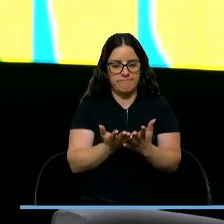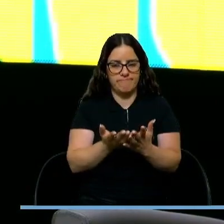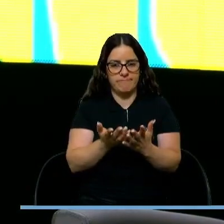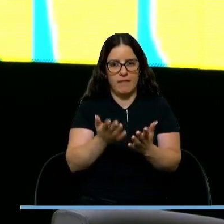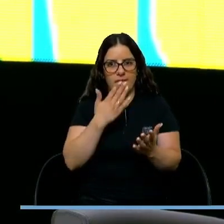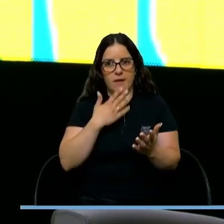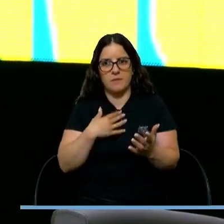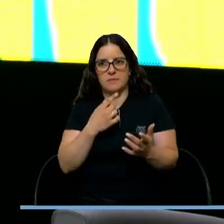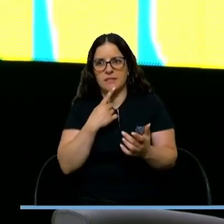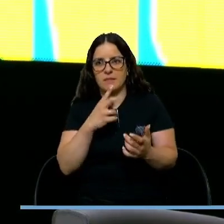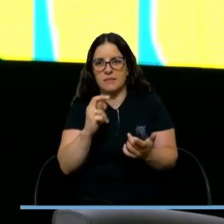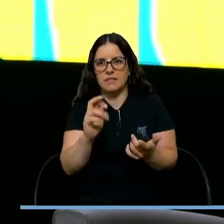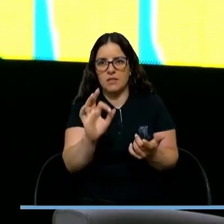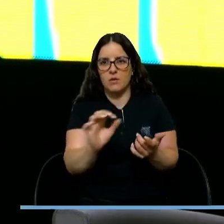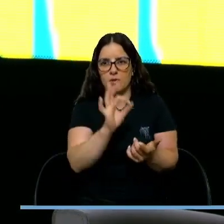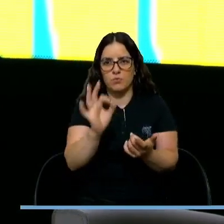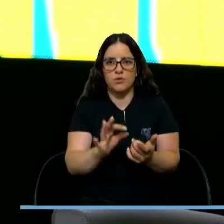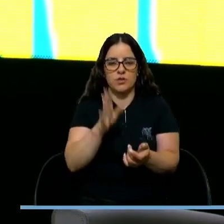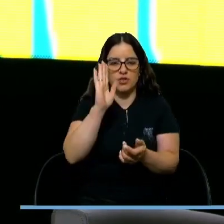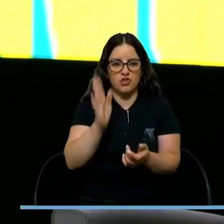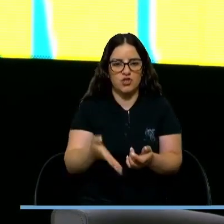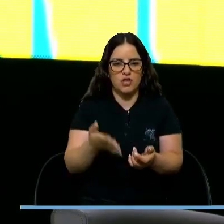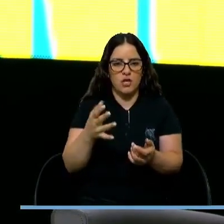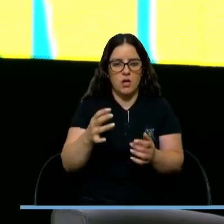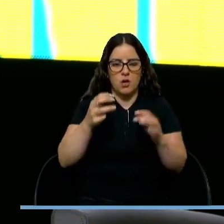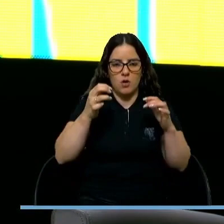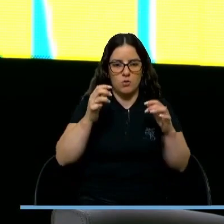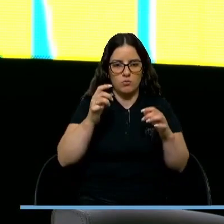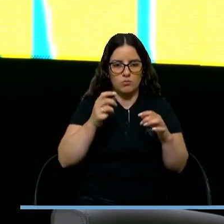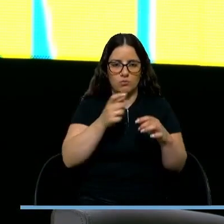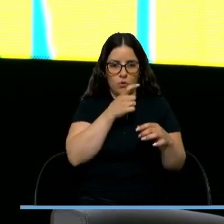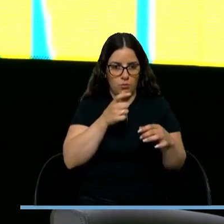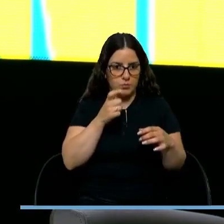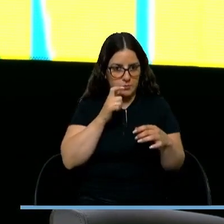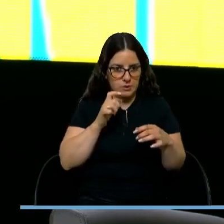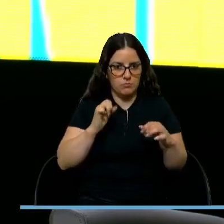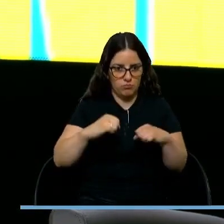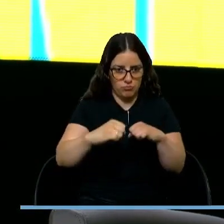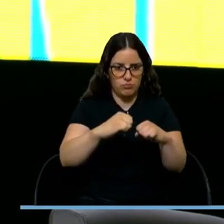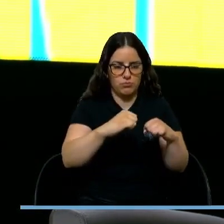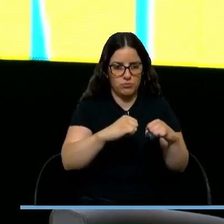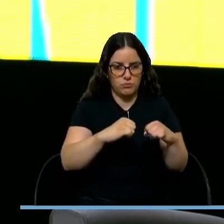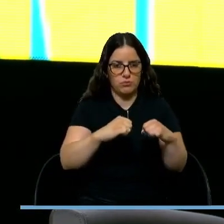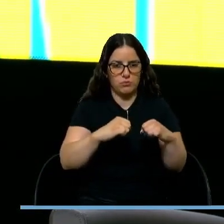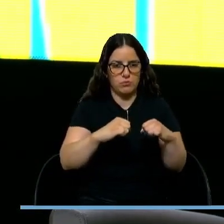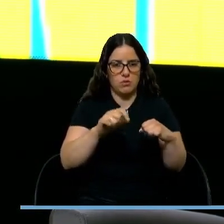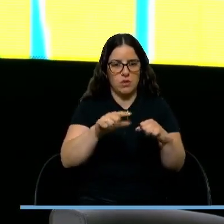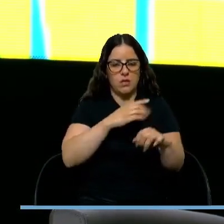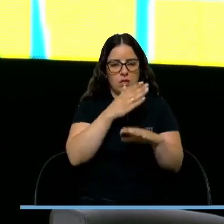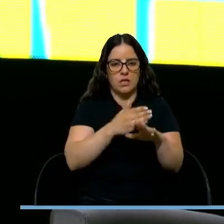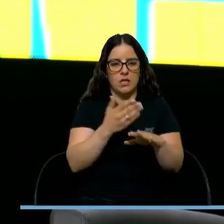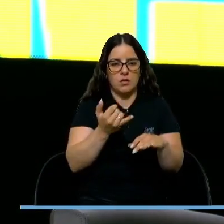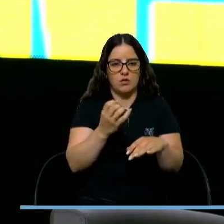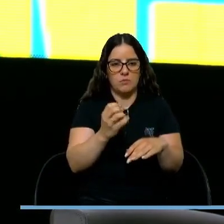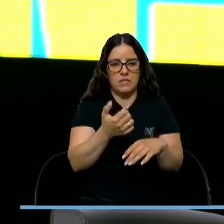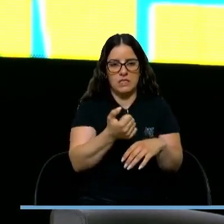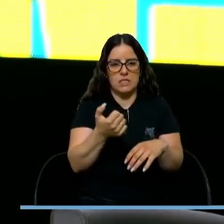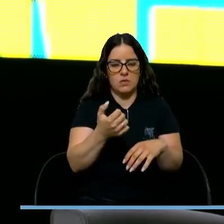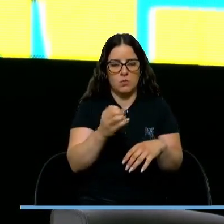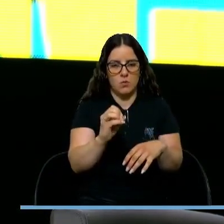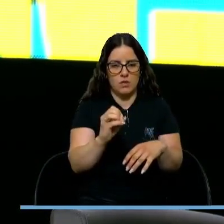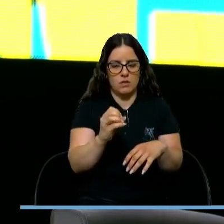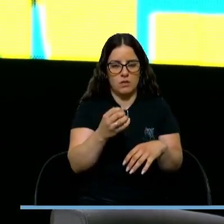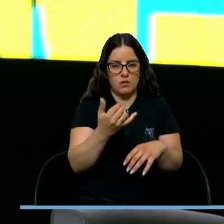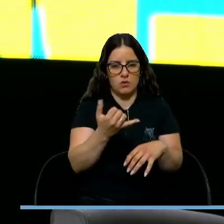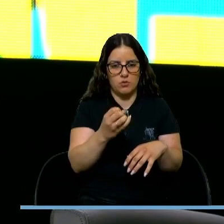2000 corporation. 34% have commitments that have been agreed on with their stakeholders